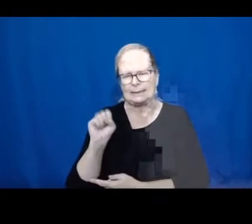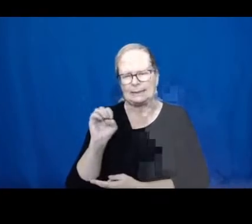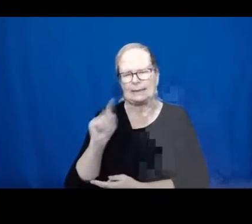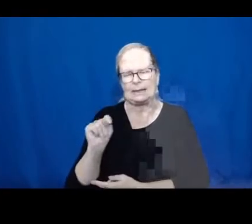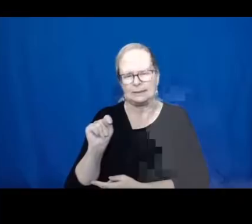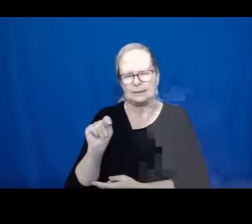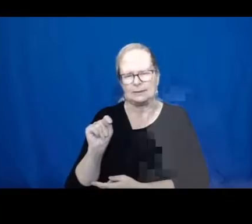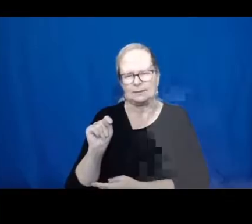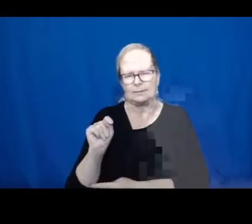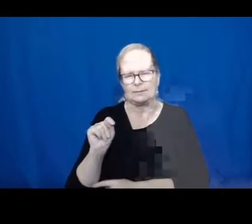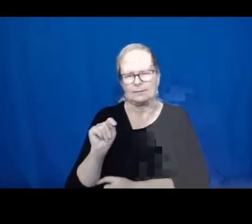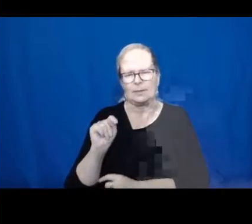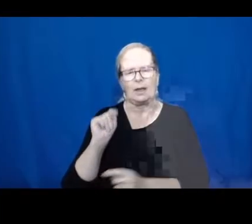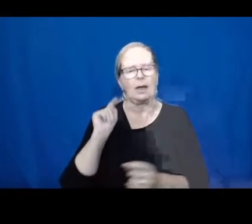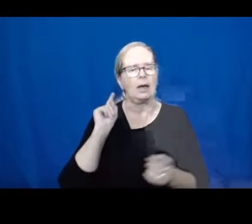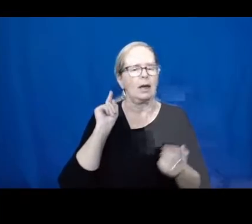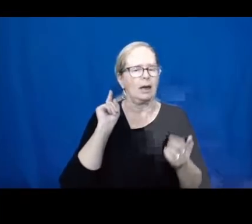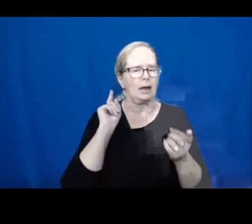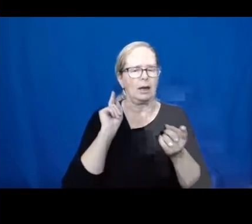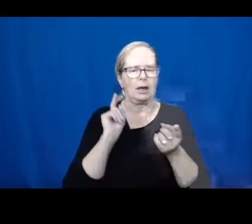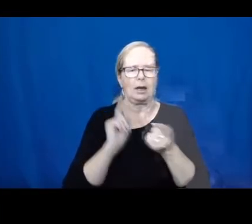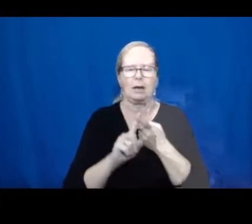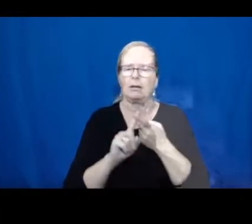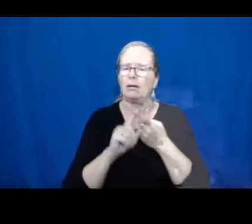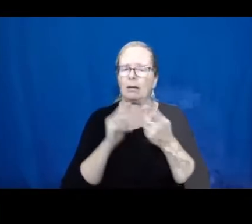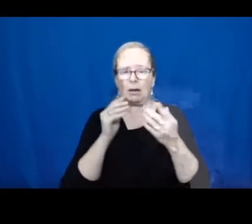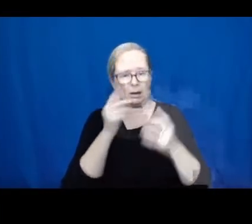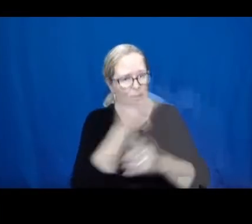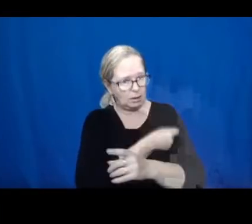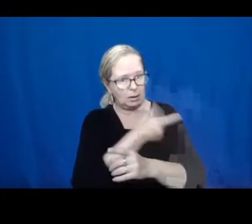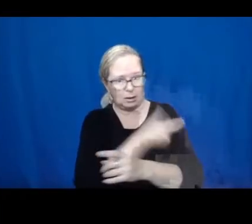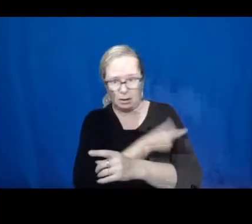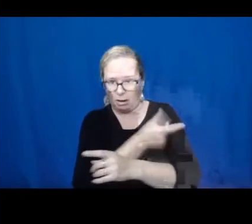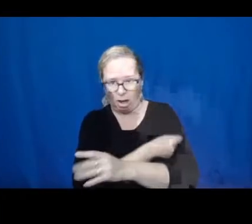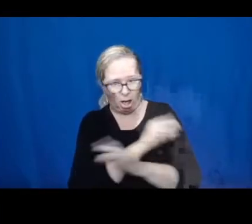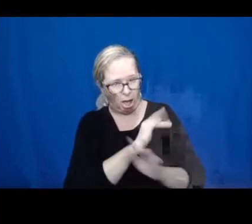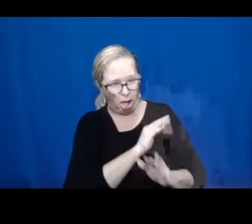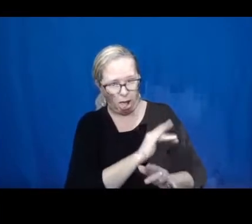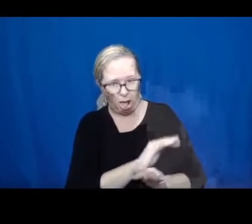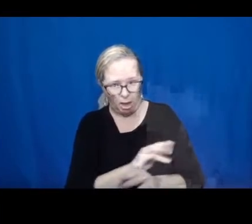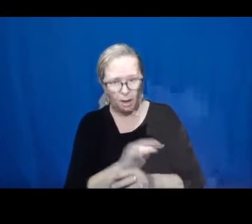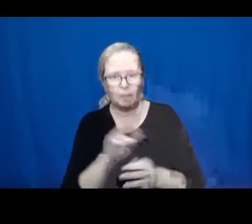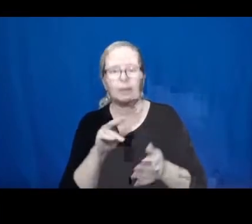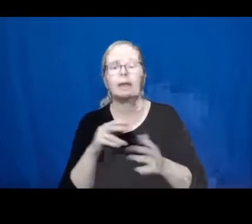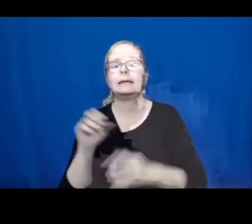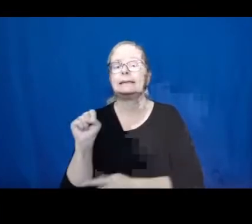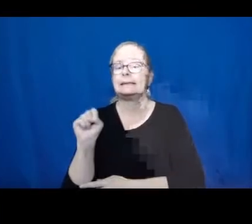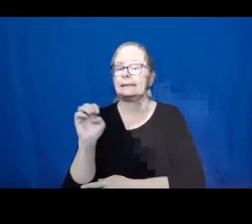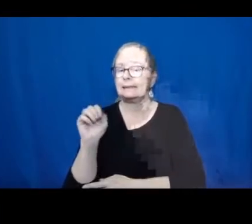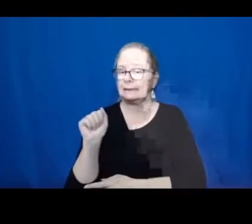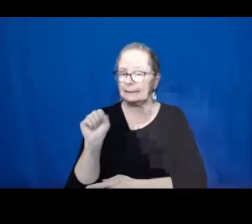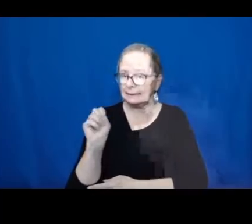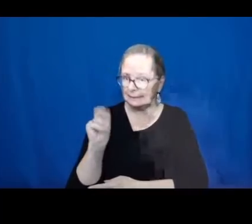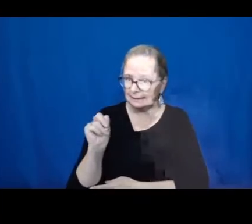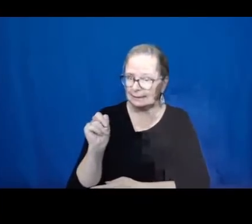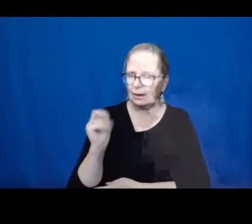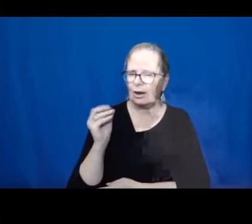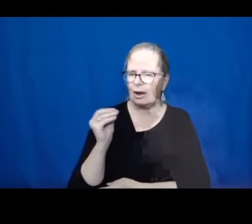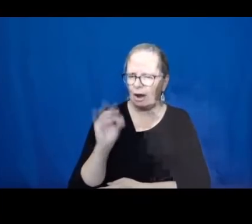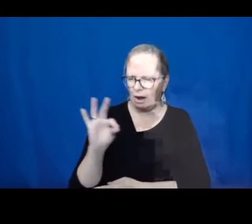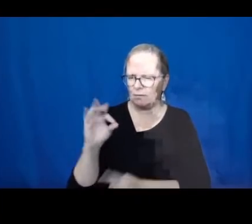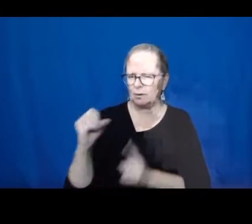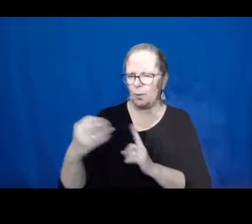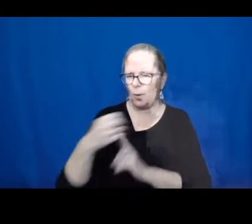season of exposure. So you have almost everyone in the world through one mechanism or another exposed once to this. Stop